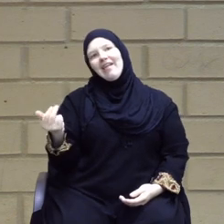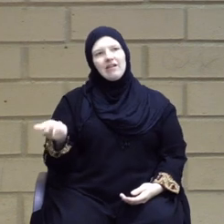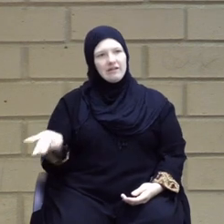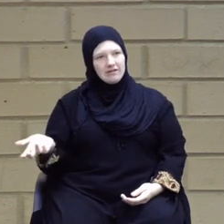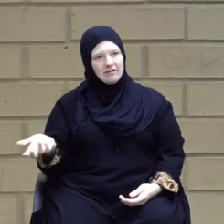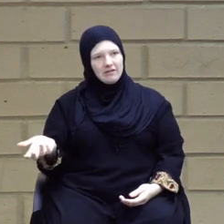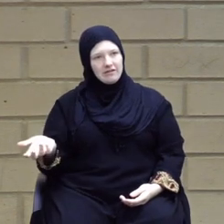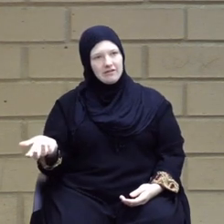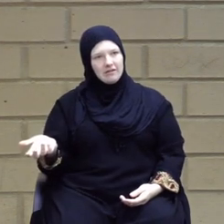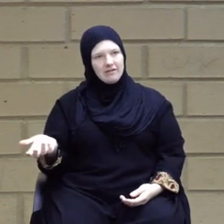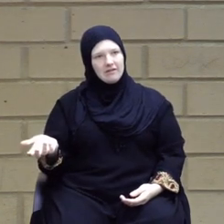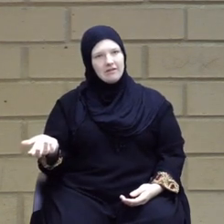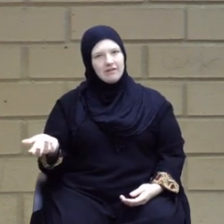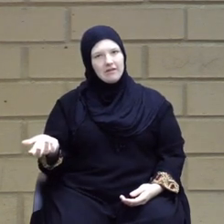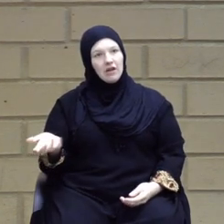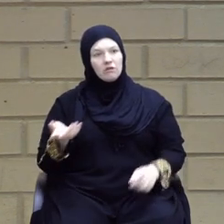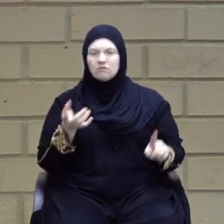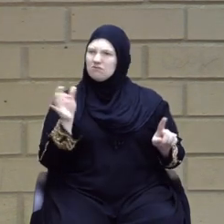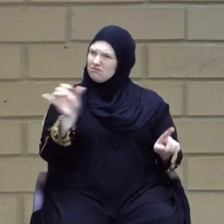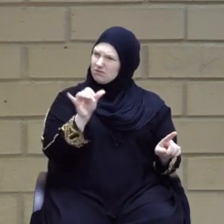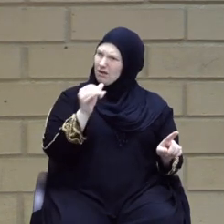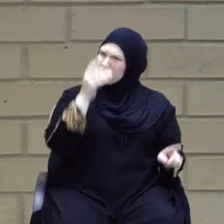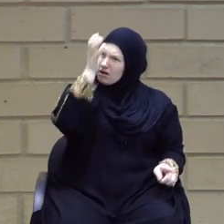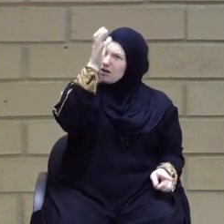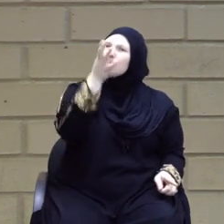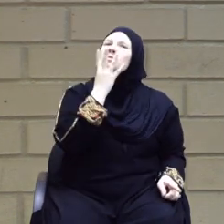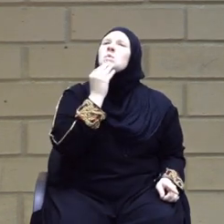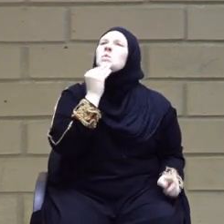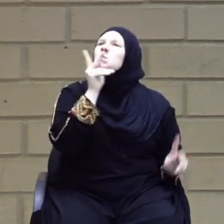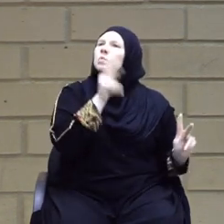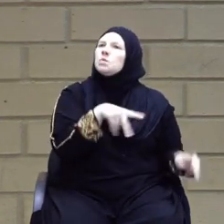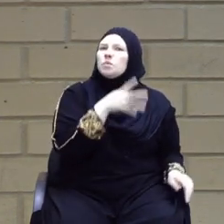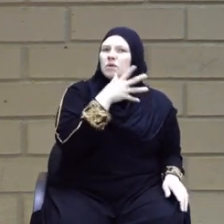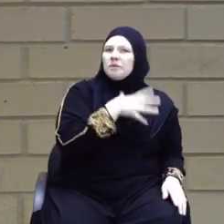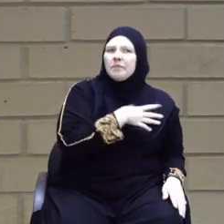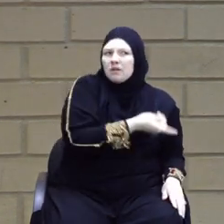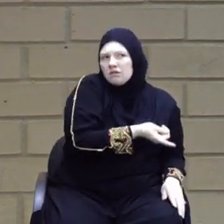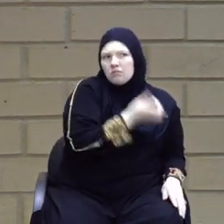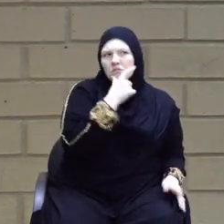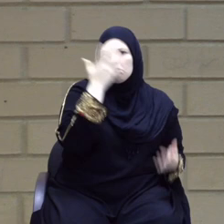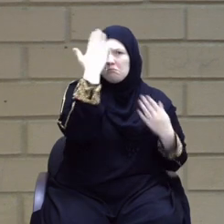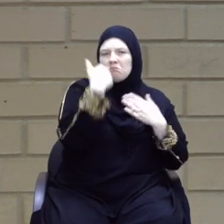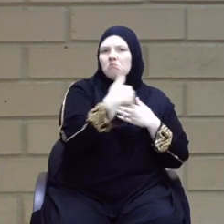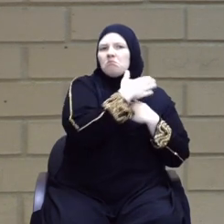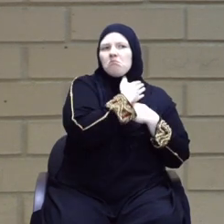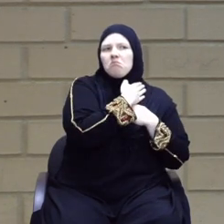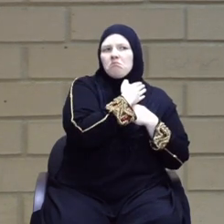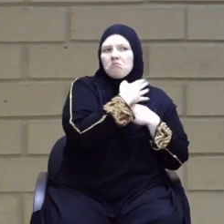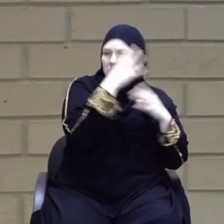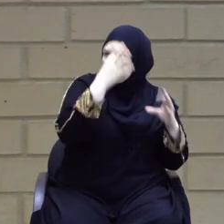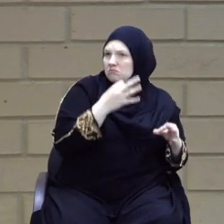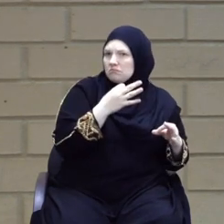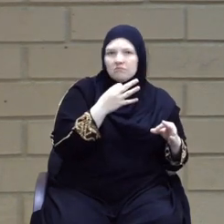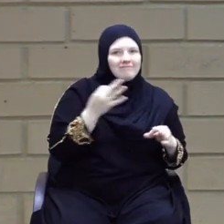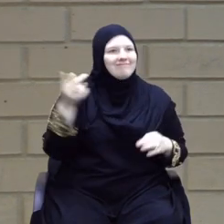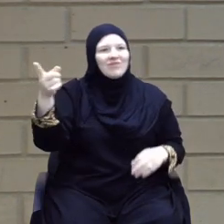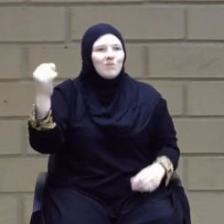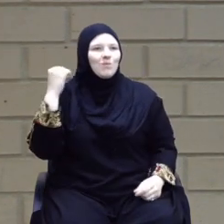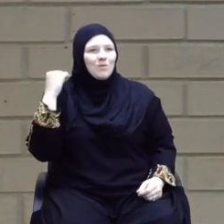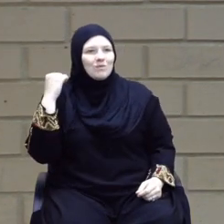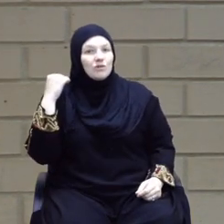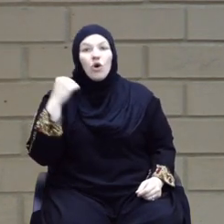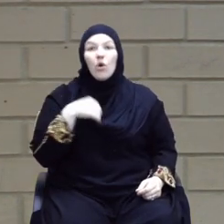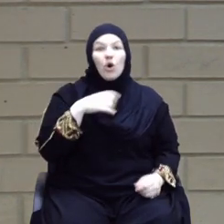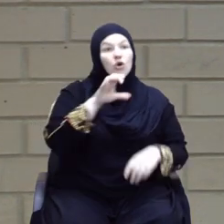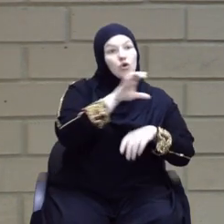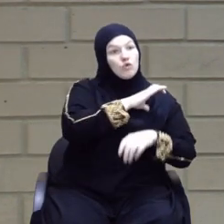thing about a Jewish woman who's modestly dressed? No, they can't. About a Christian nun? No, they